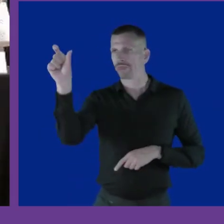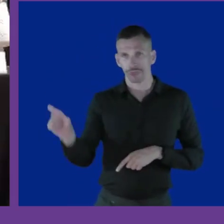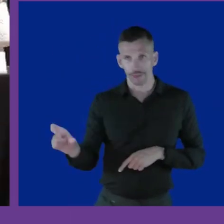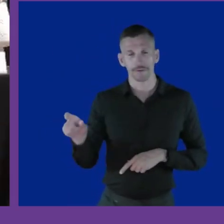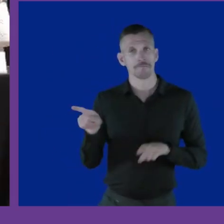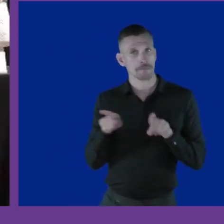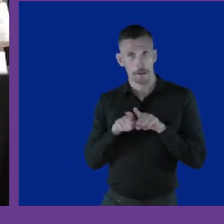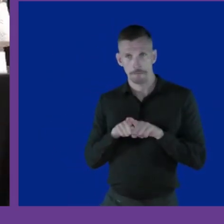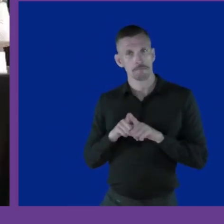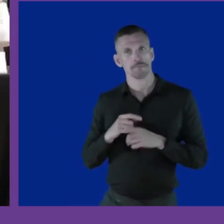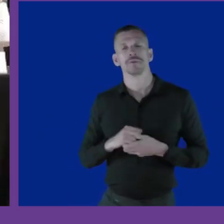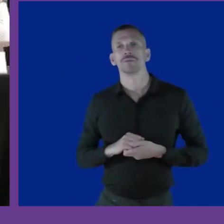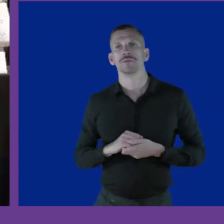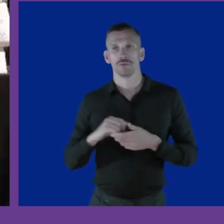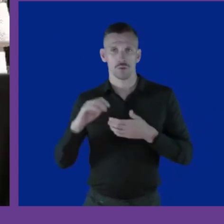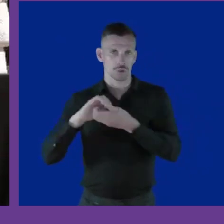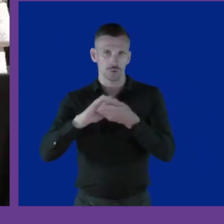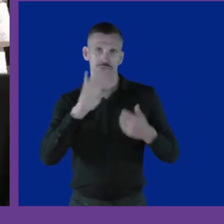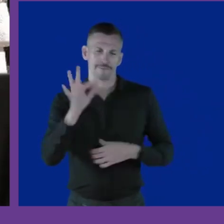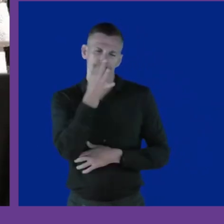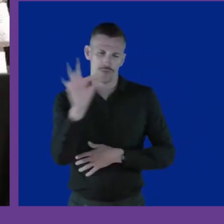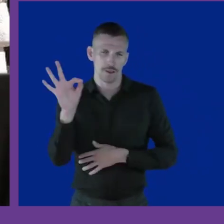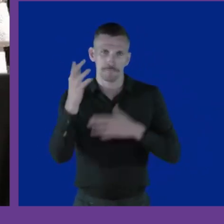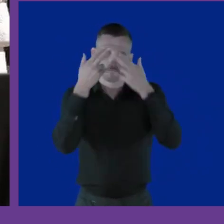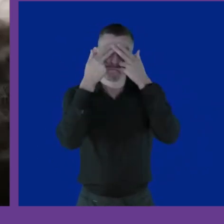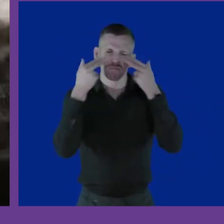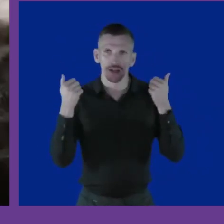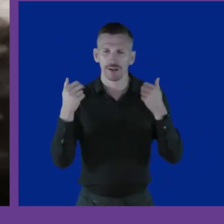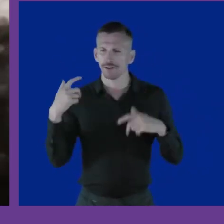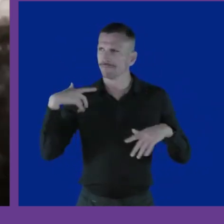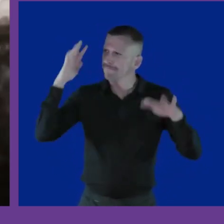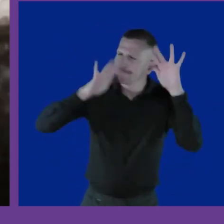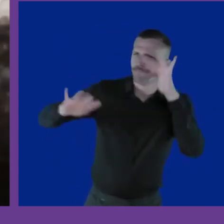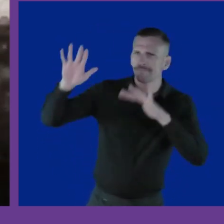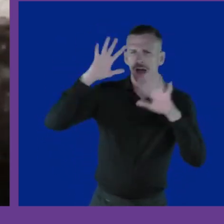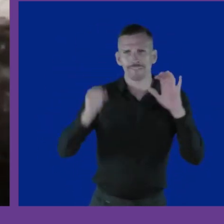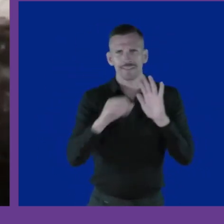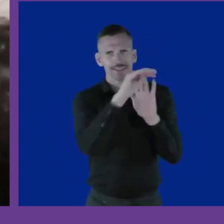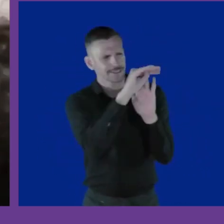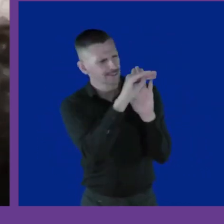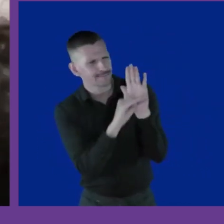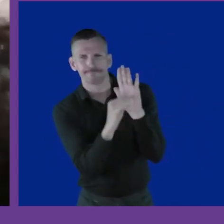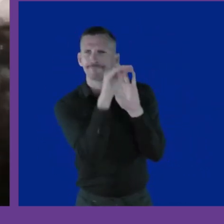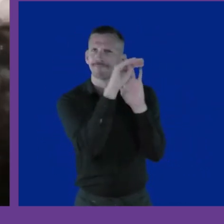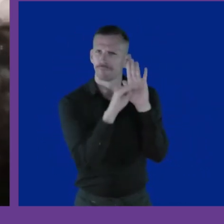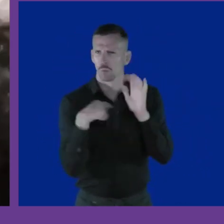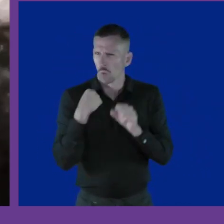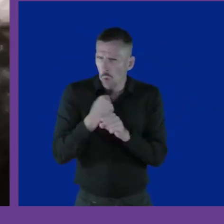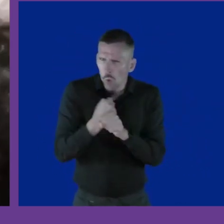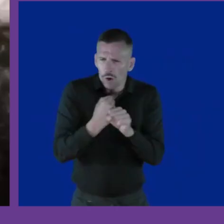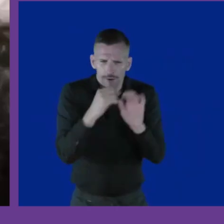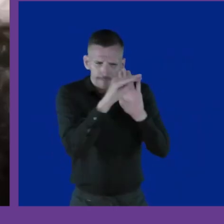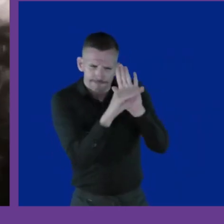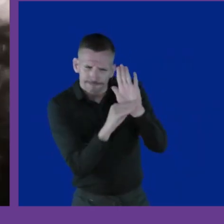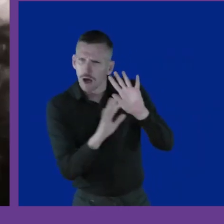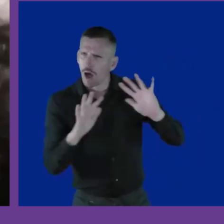we worked hard on technical specifications to promote accessibility in terminals,